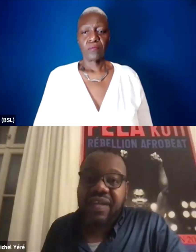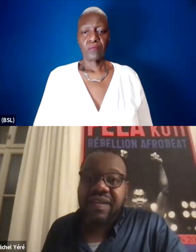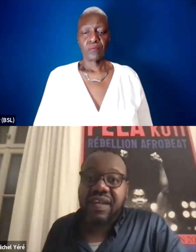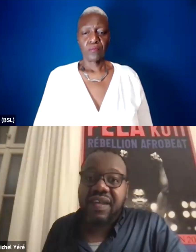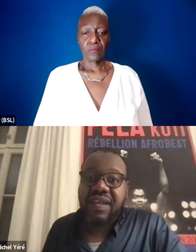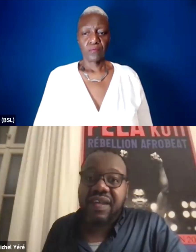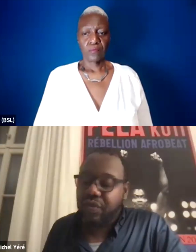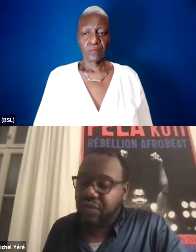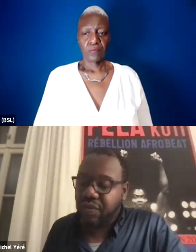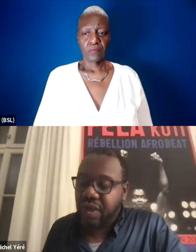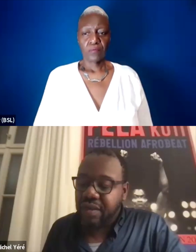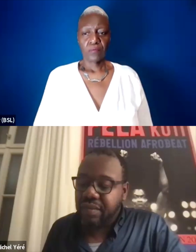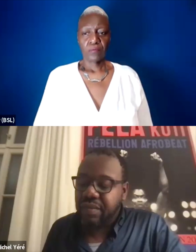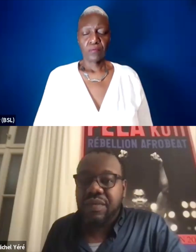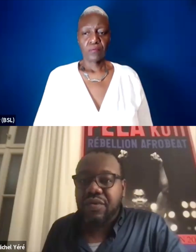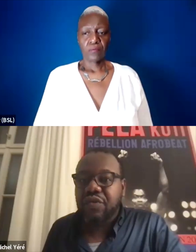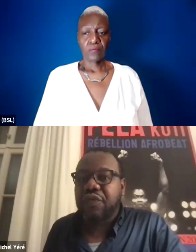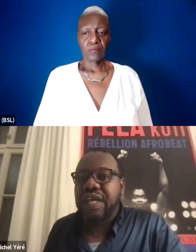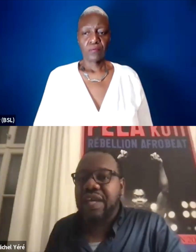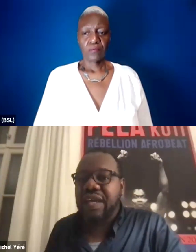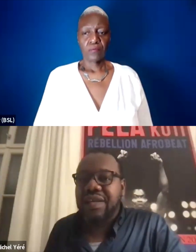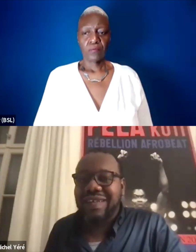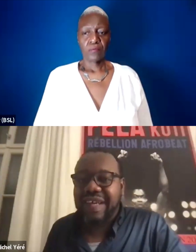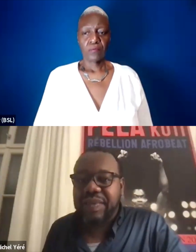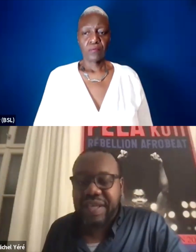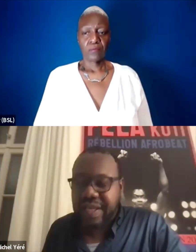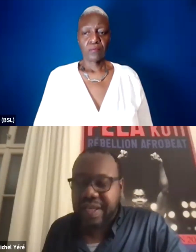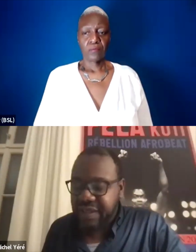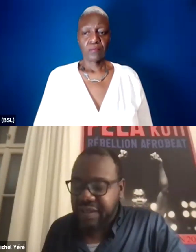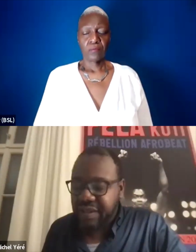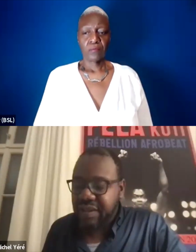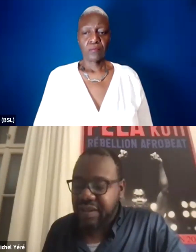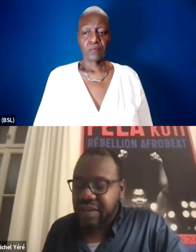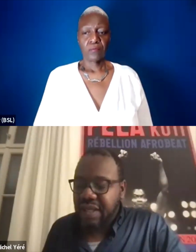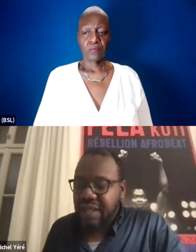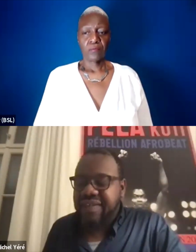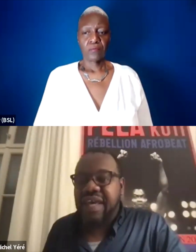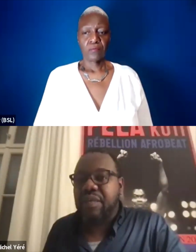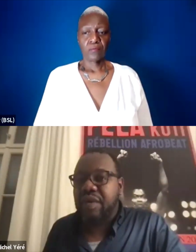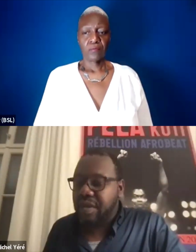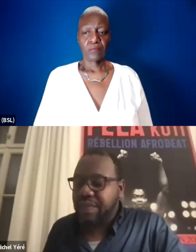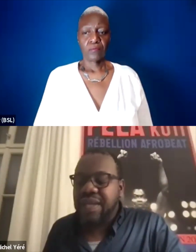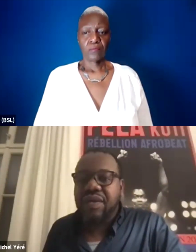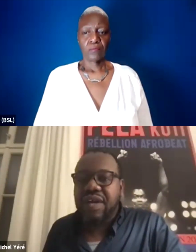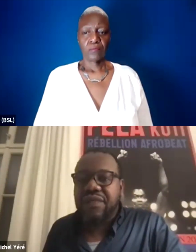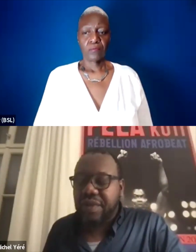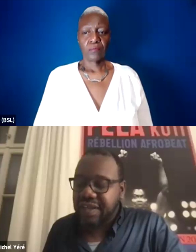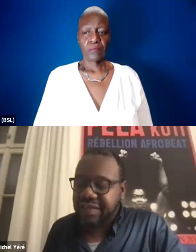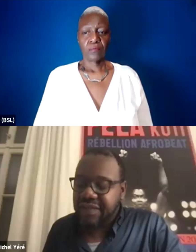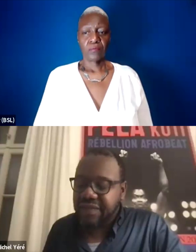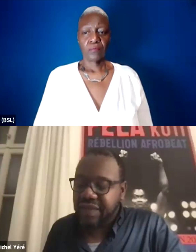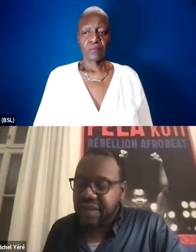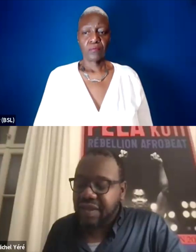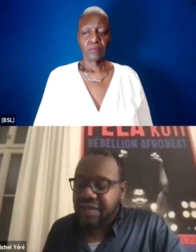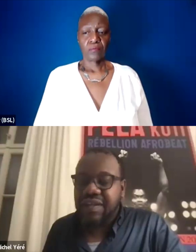Ma fierté était plus haute que moi. Je venais déshabiller la vie. Les herbes, pleines de la folie